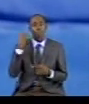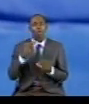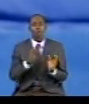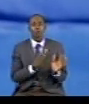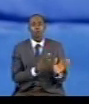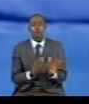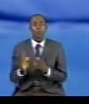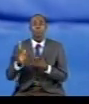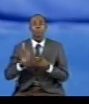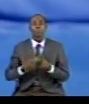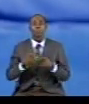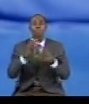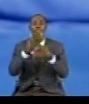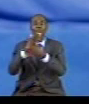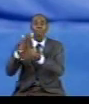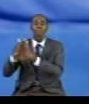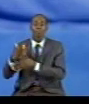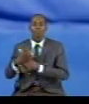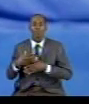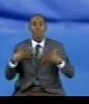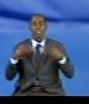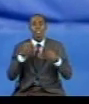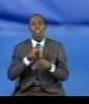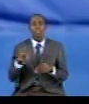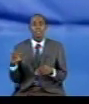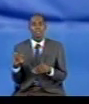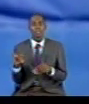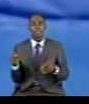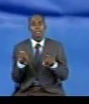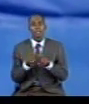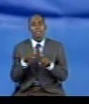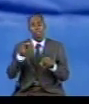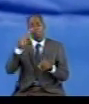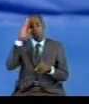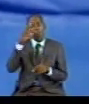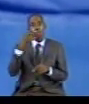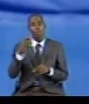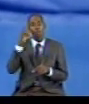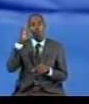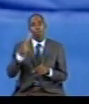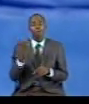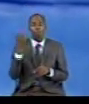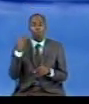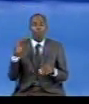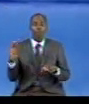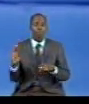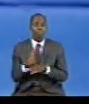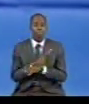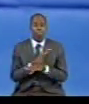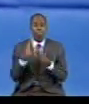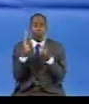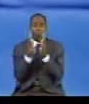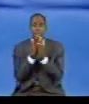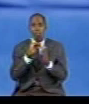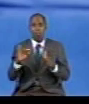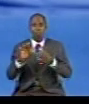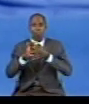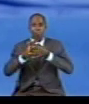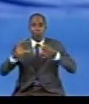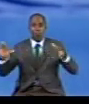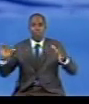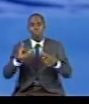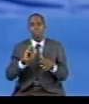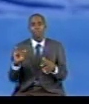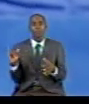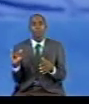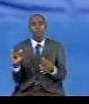and deliverance, and as the man of God was busy praying, releasing, teaching out